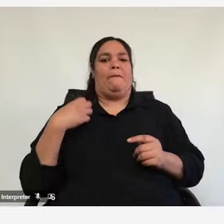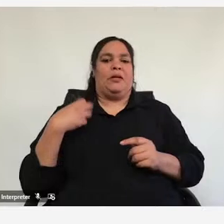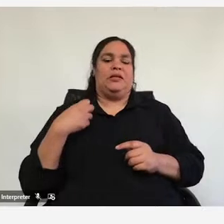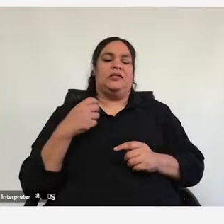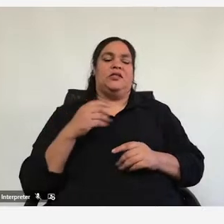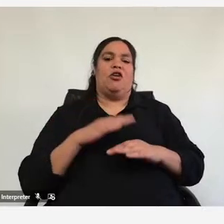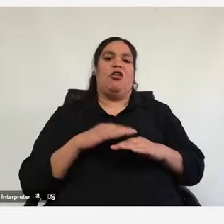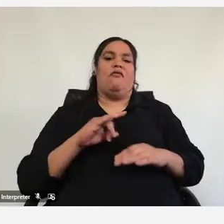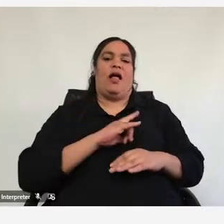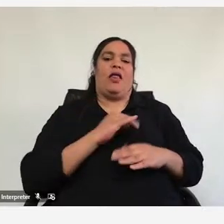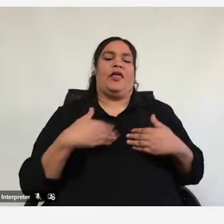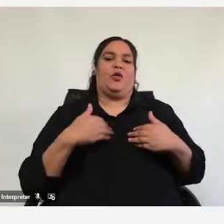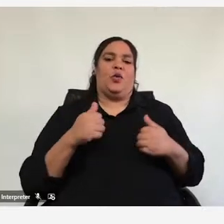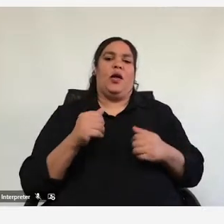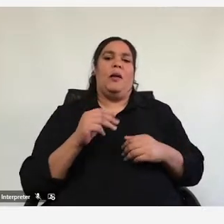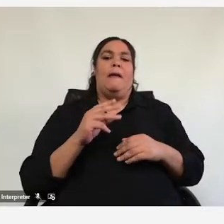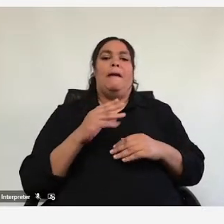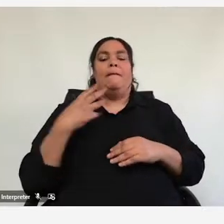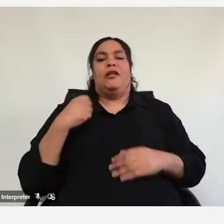of Health and Wellness, Minister Winger.